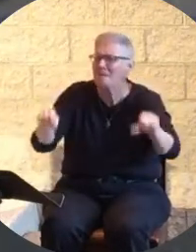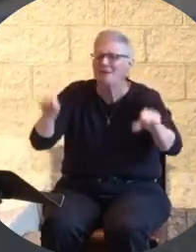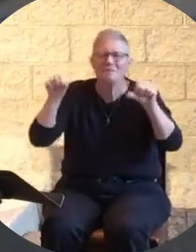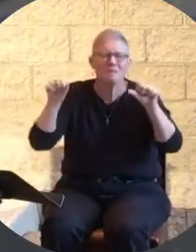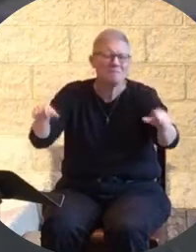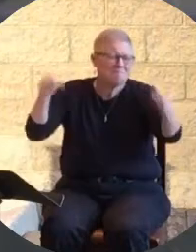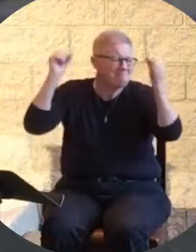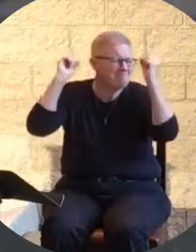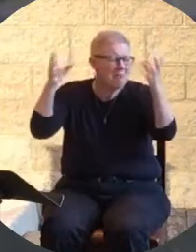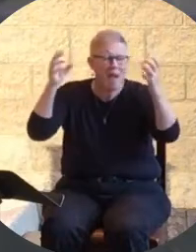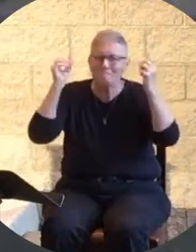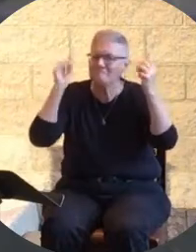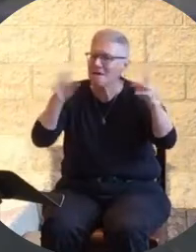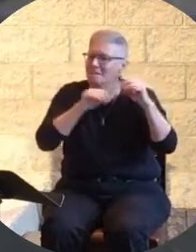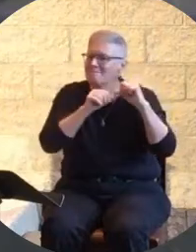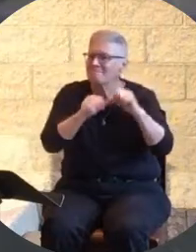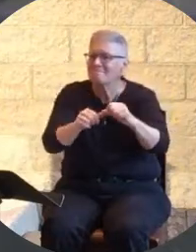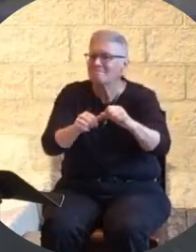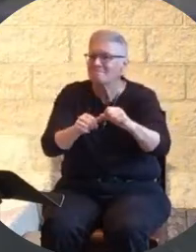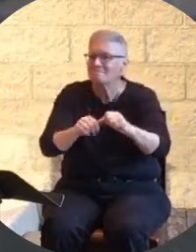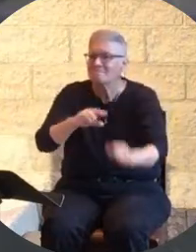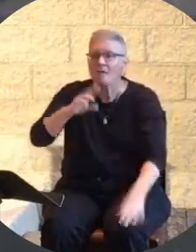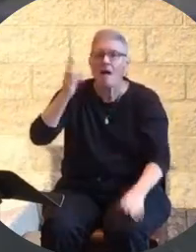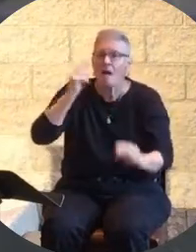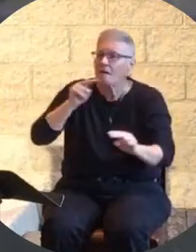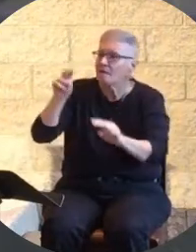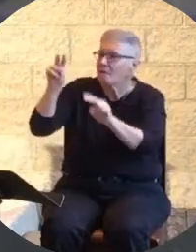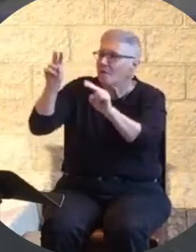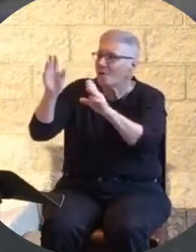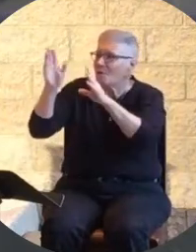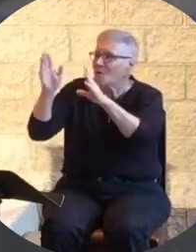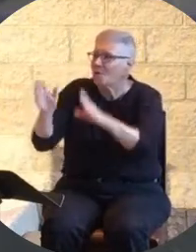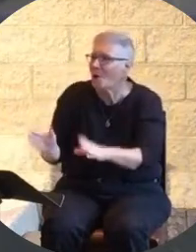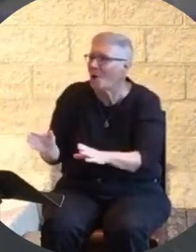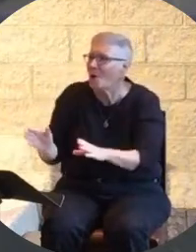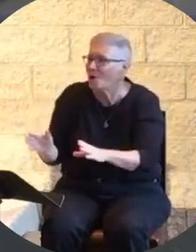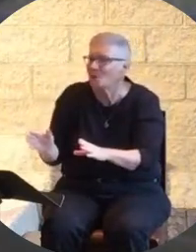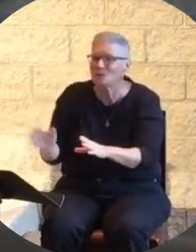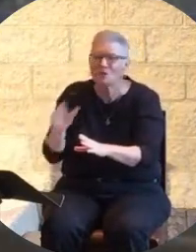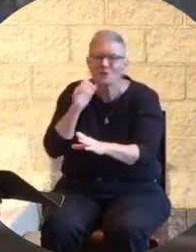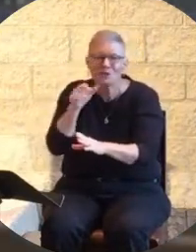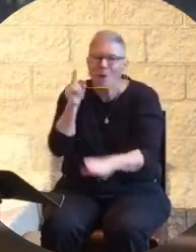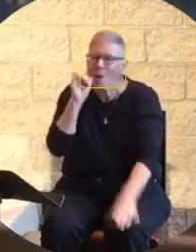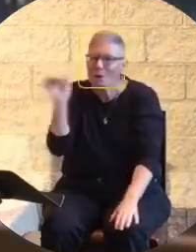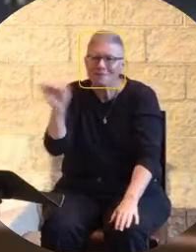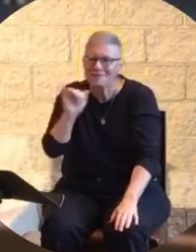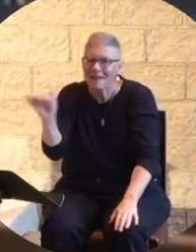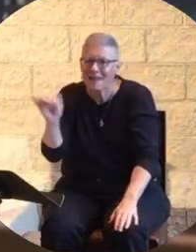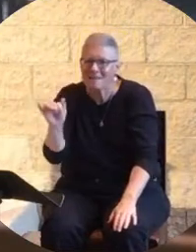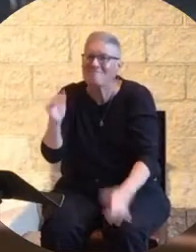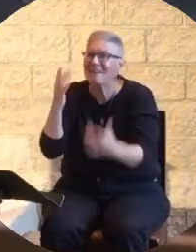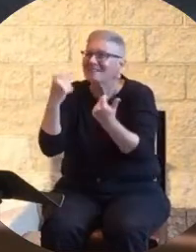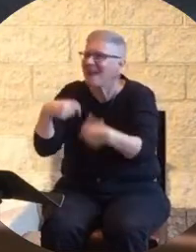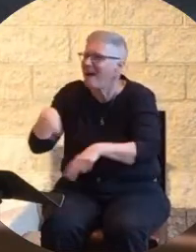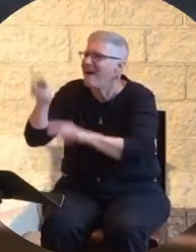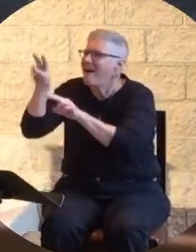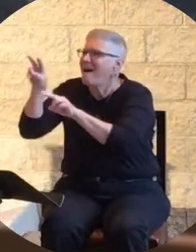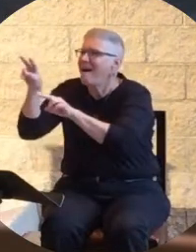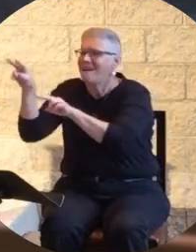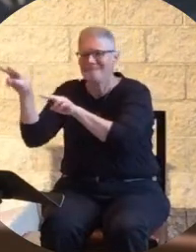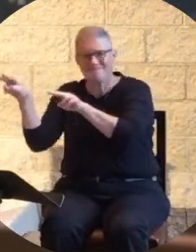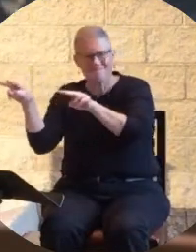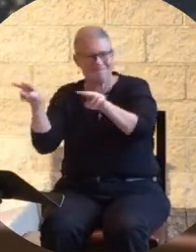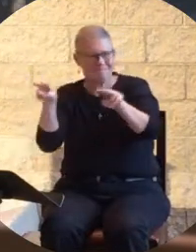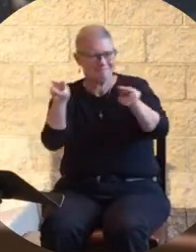possibilities, and heroes don't look like they used to, they look like you.